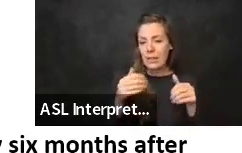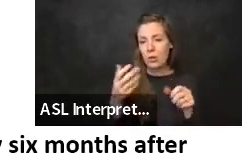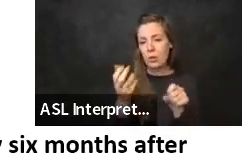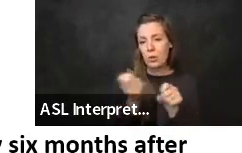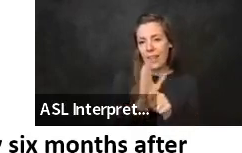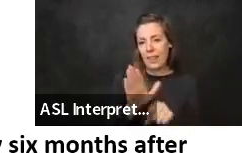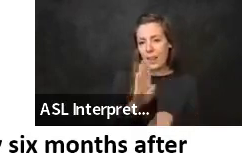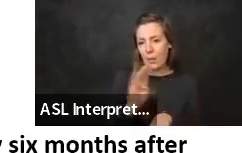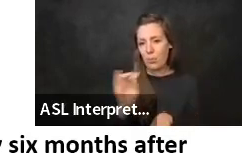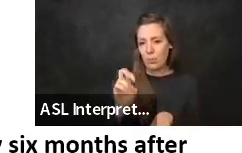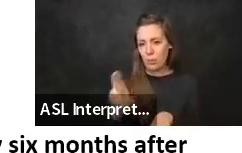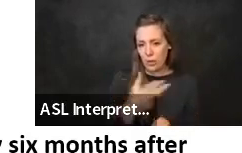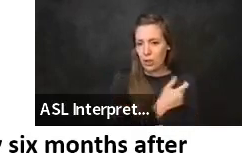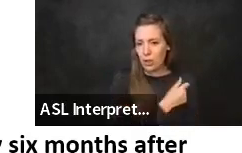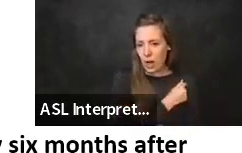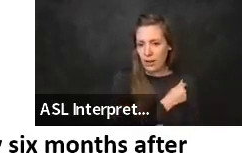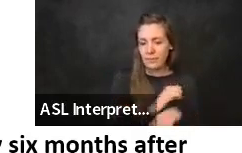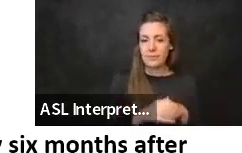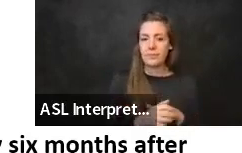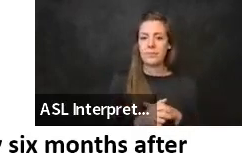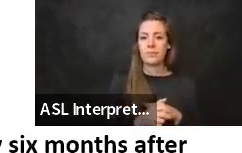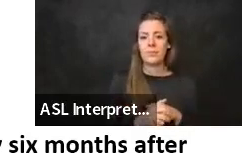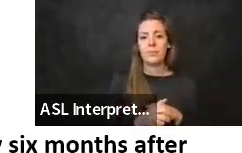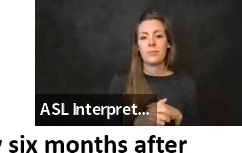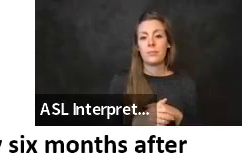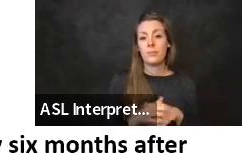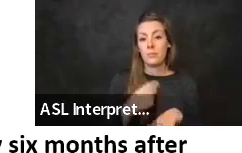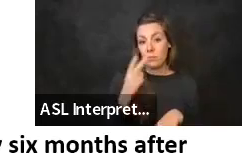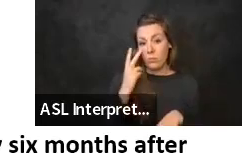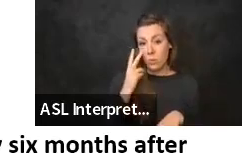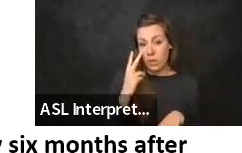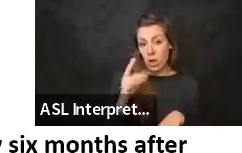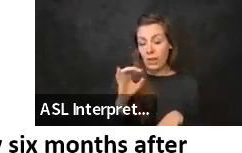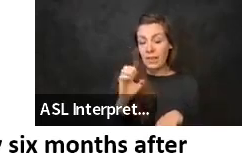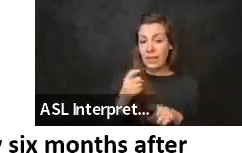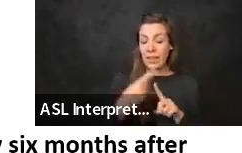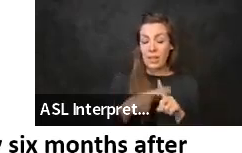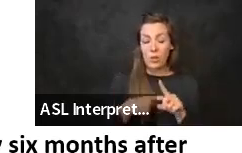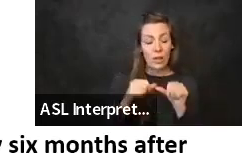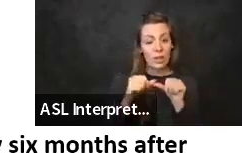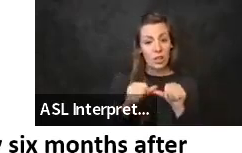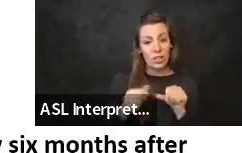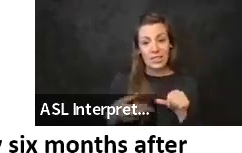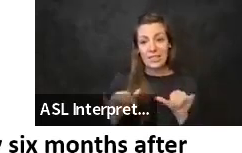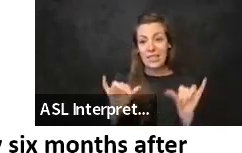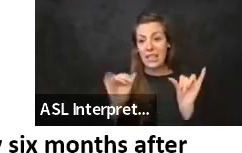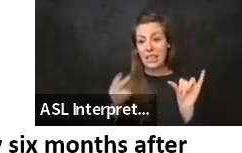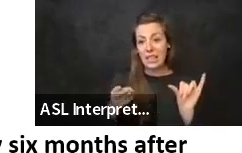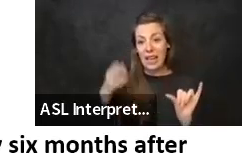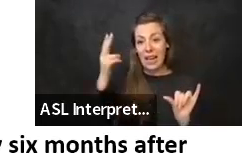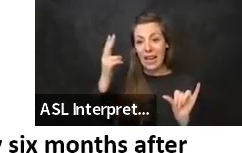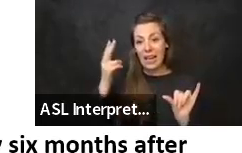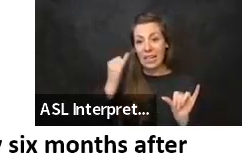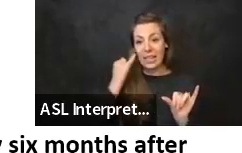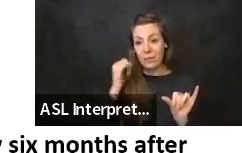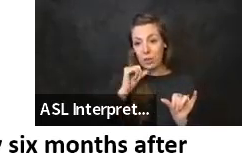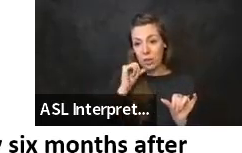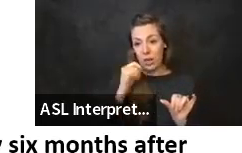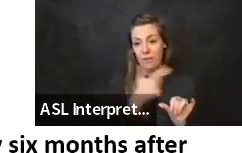boosters. And while we saw that case rates remain highest among the unvaccinated with a rate